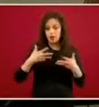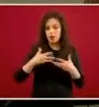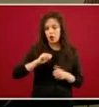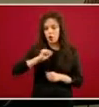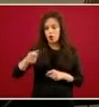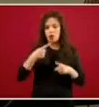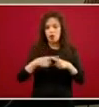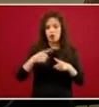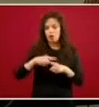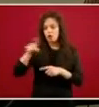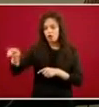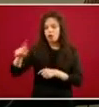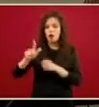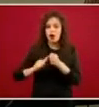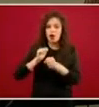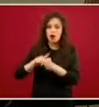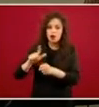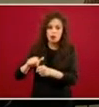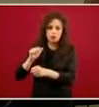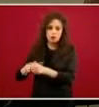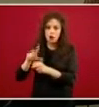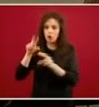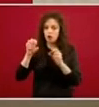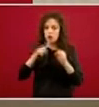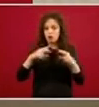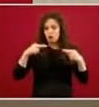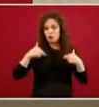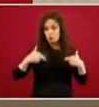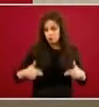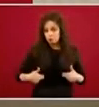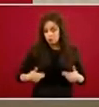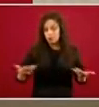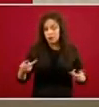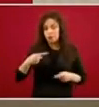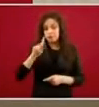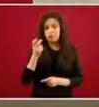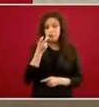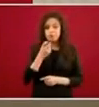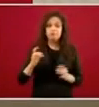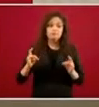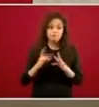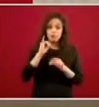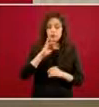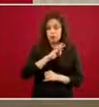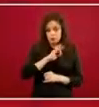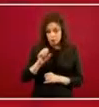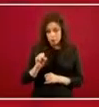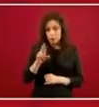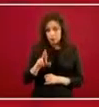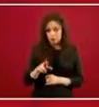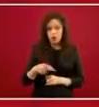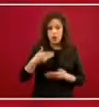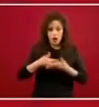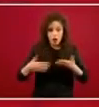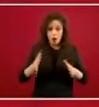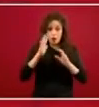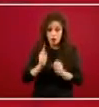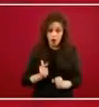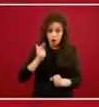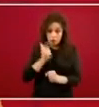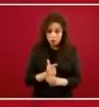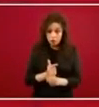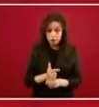Do remember that this virus originally came from other animal species, so it is not surprising